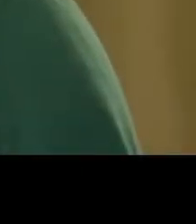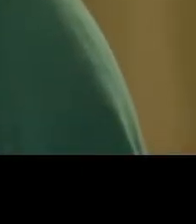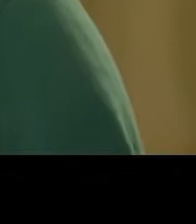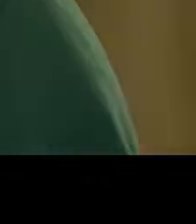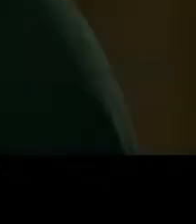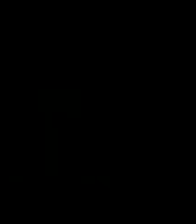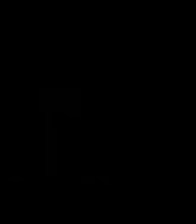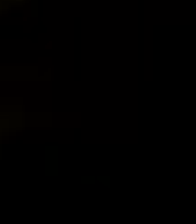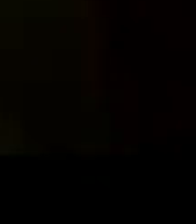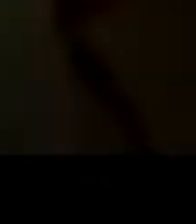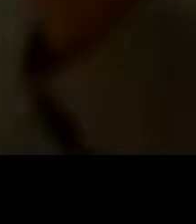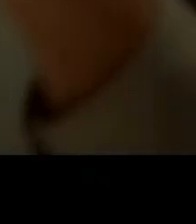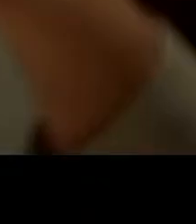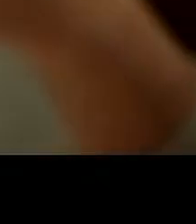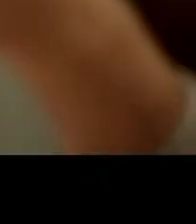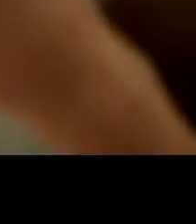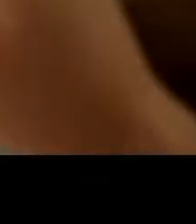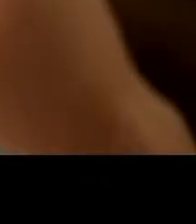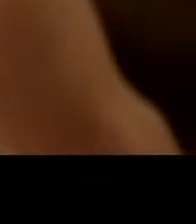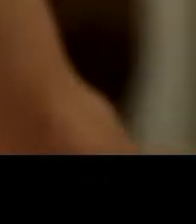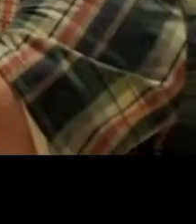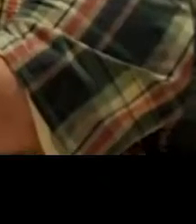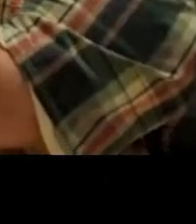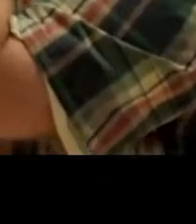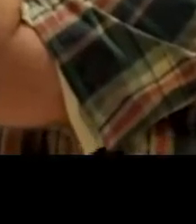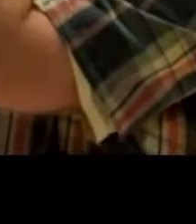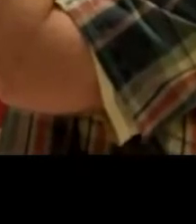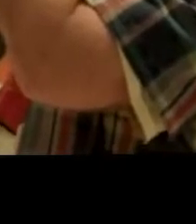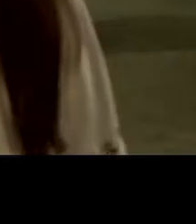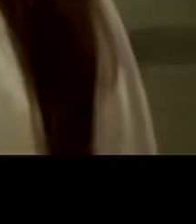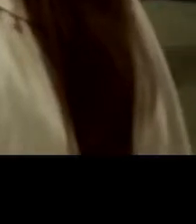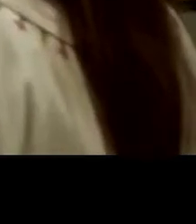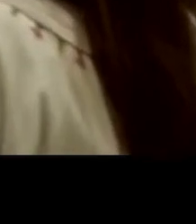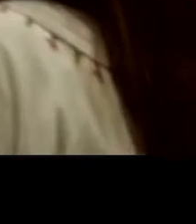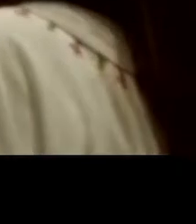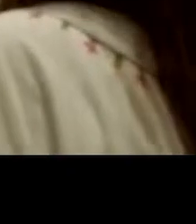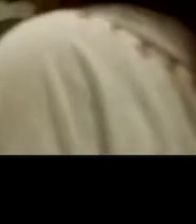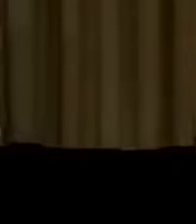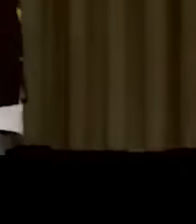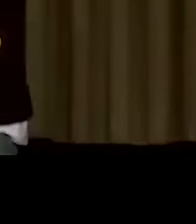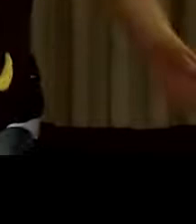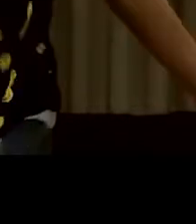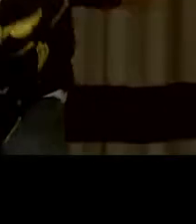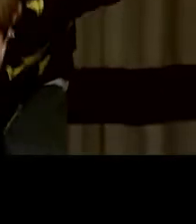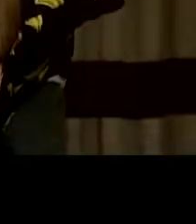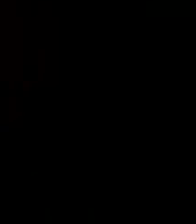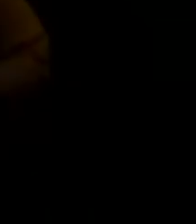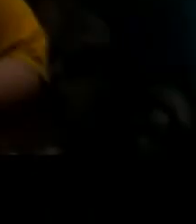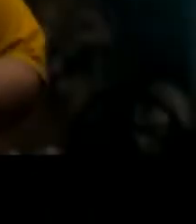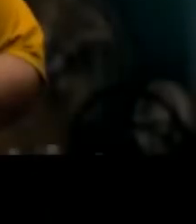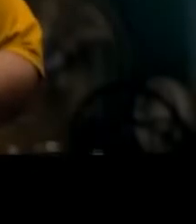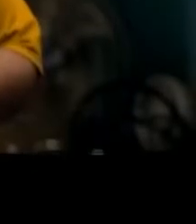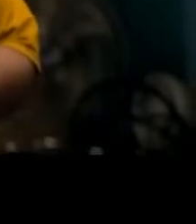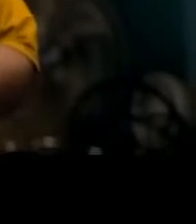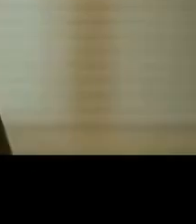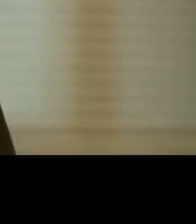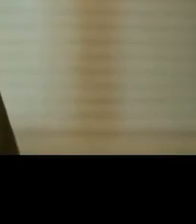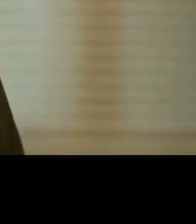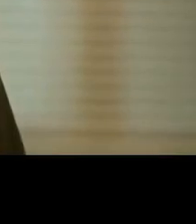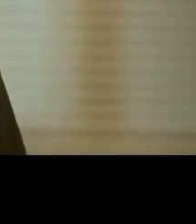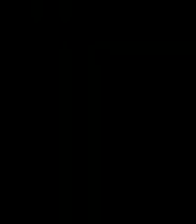Lots of reasons. If you're lost and alone, or you're sinking like a stone, carry